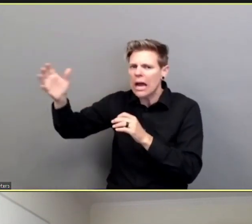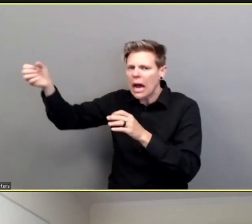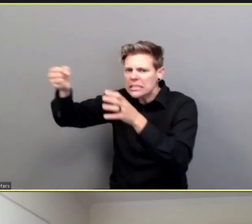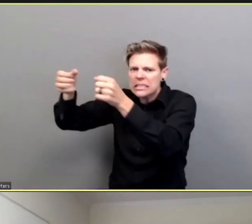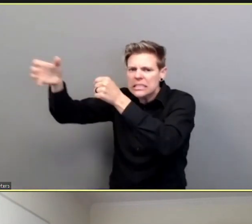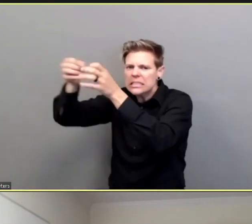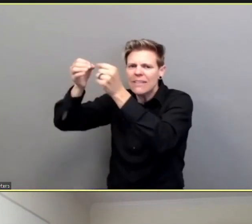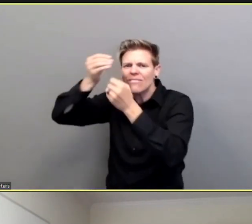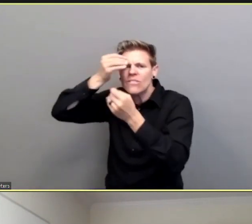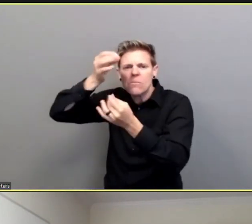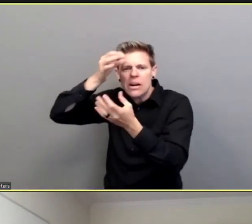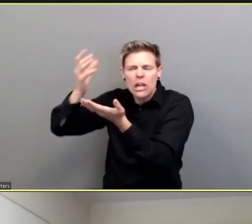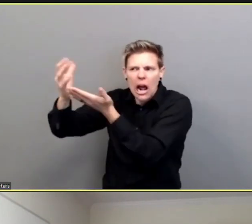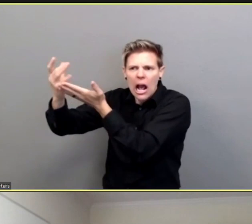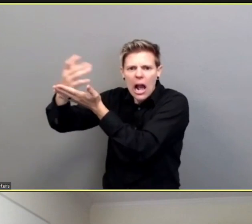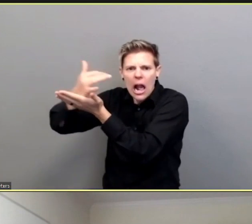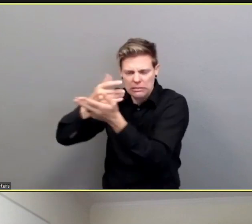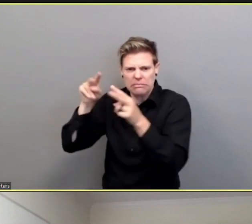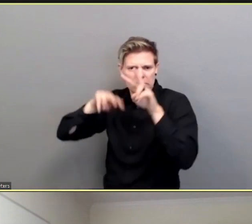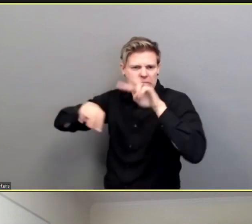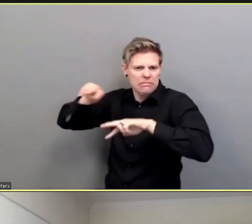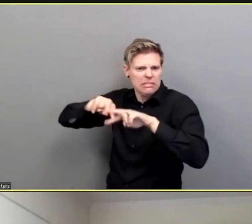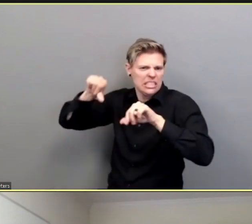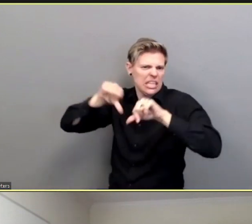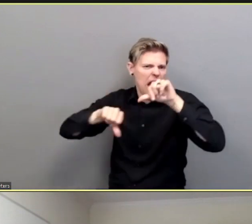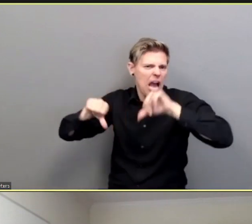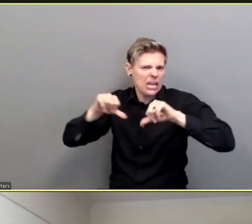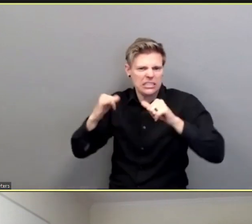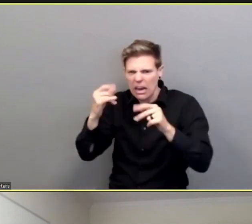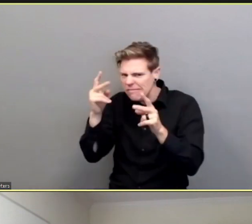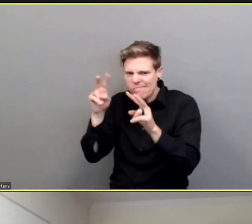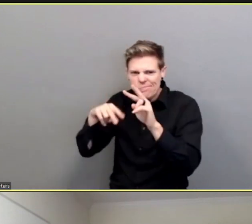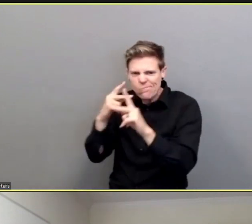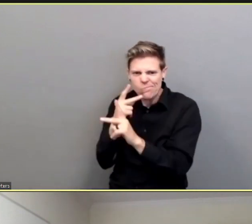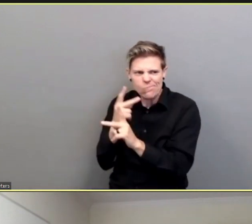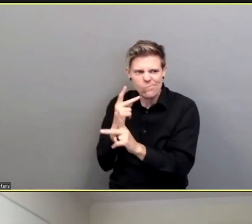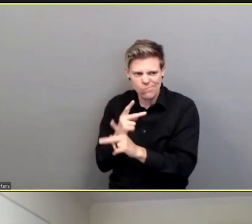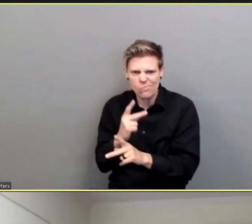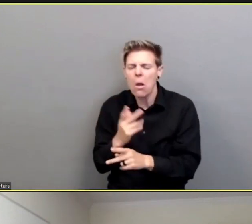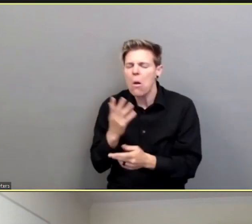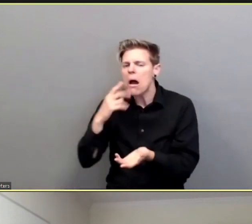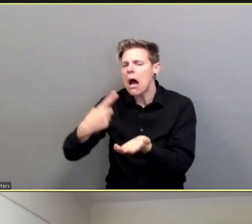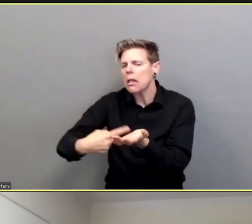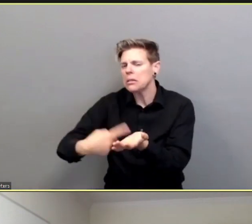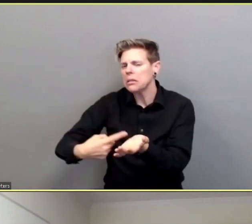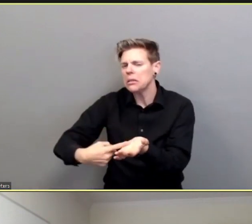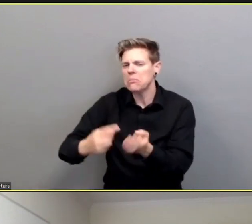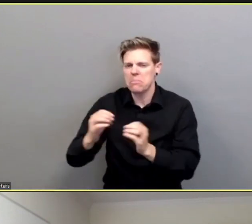hear more about this as time goes on. And certainly as we move through